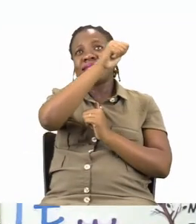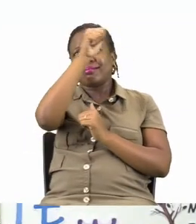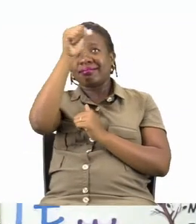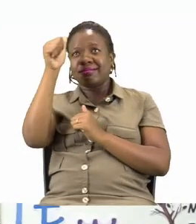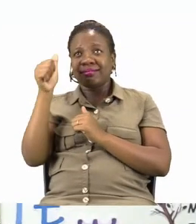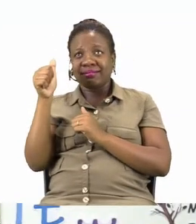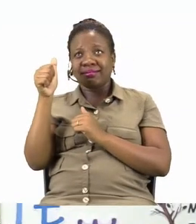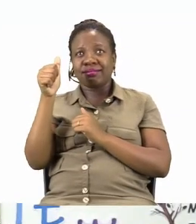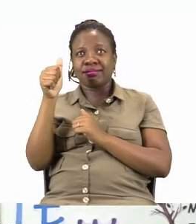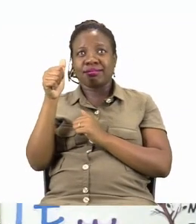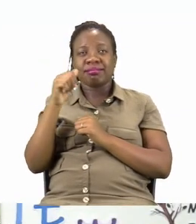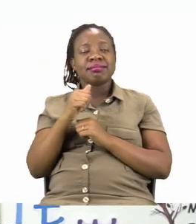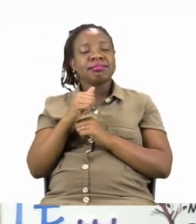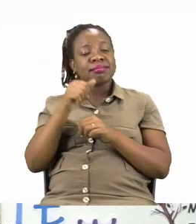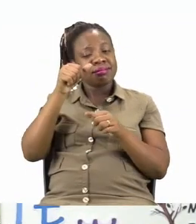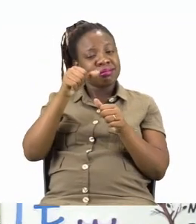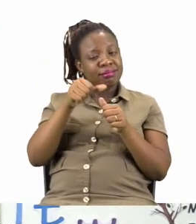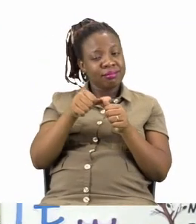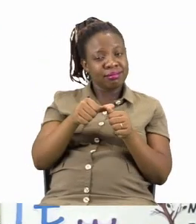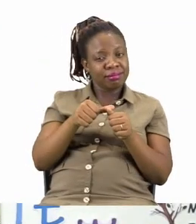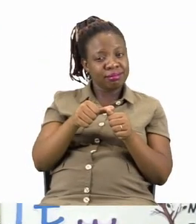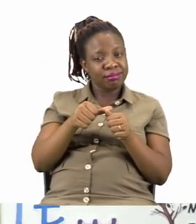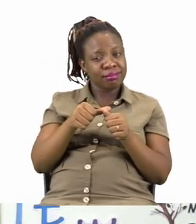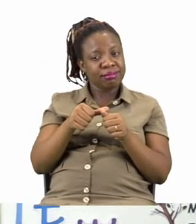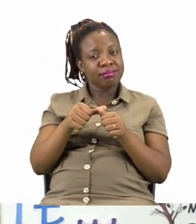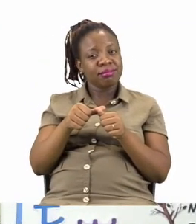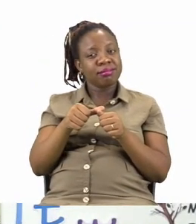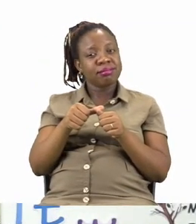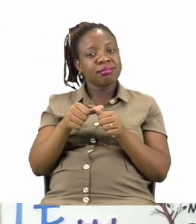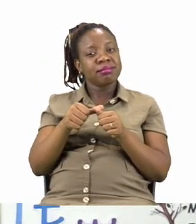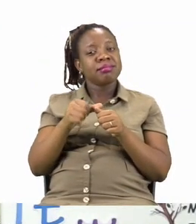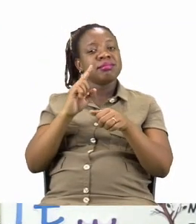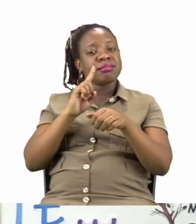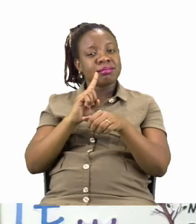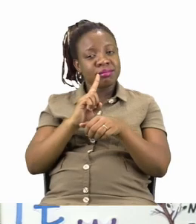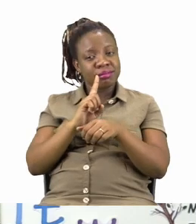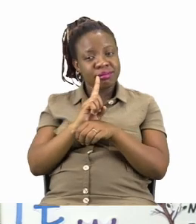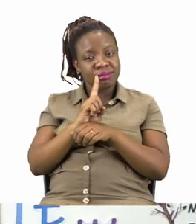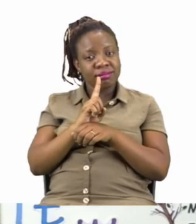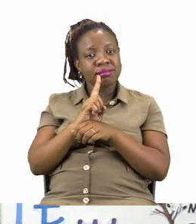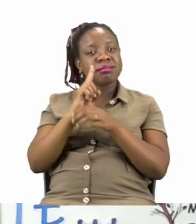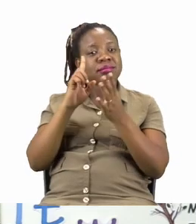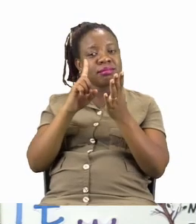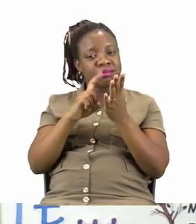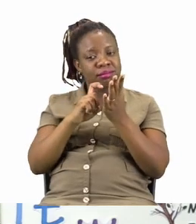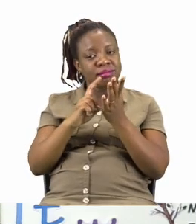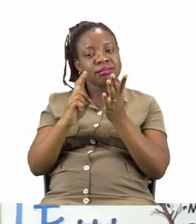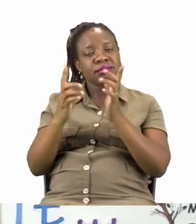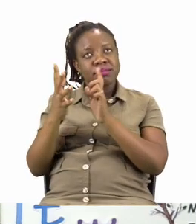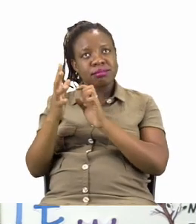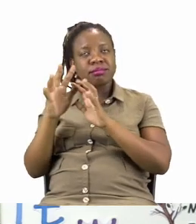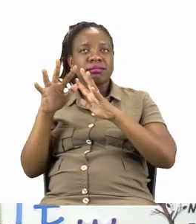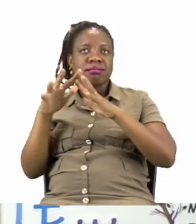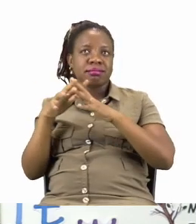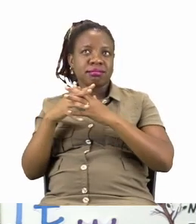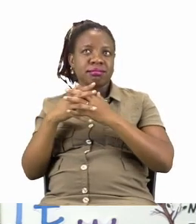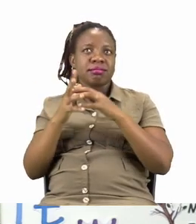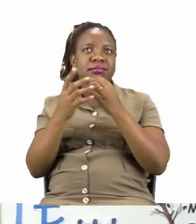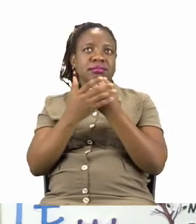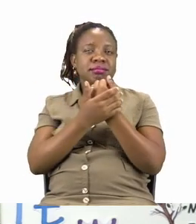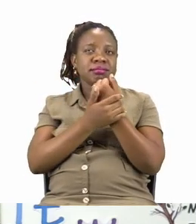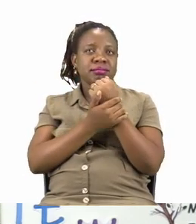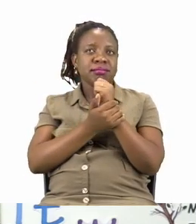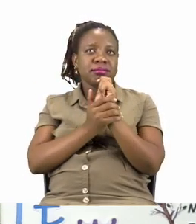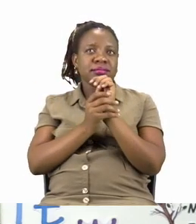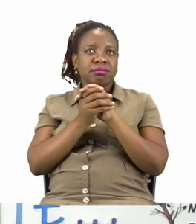girls, remember before we start our lesson, let's sanitize. Now everyone, please make